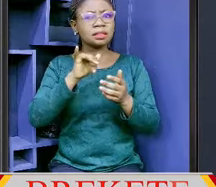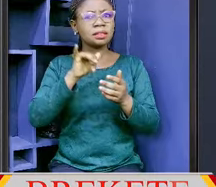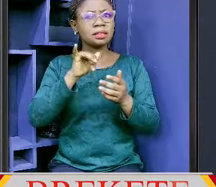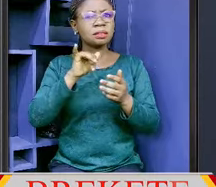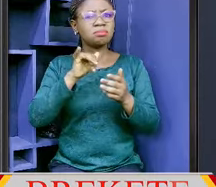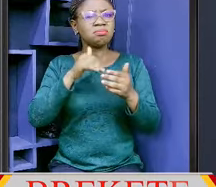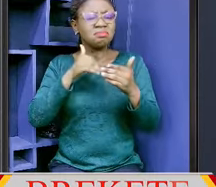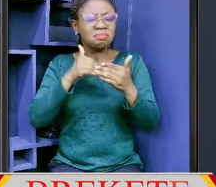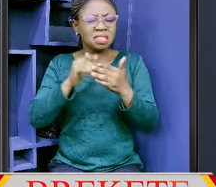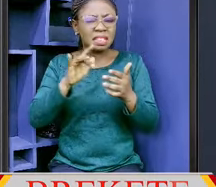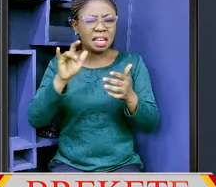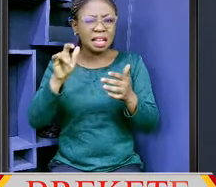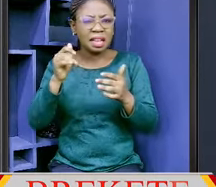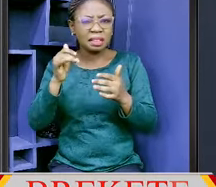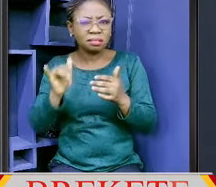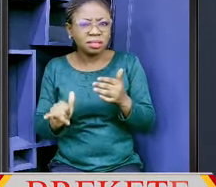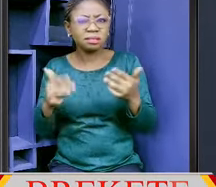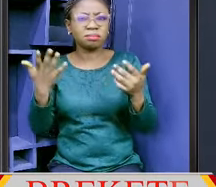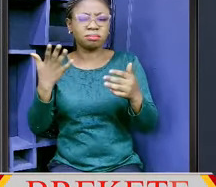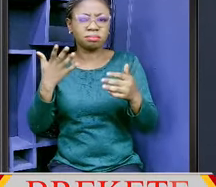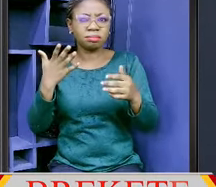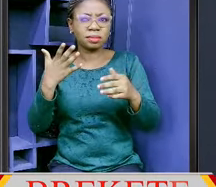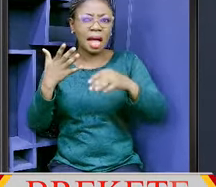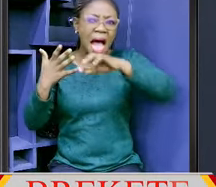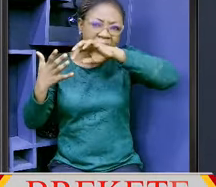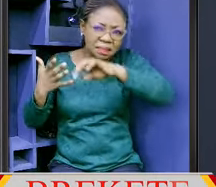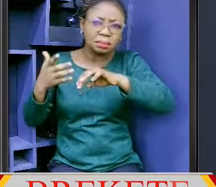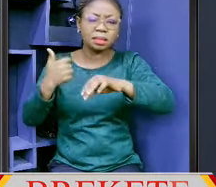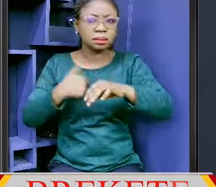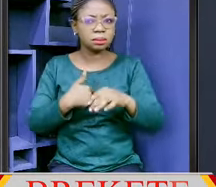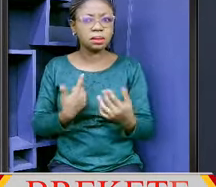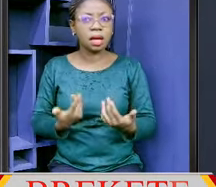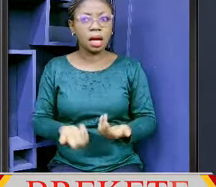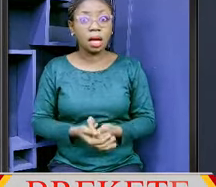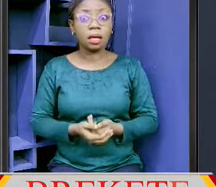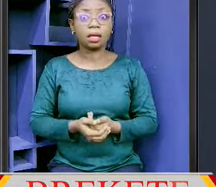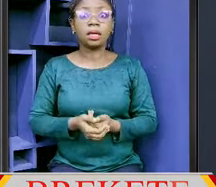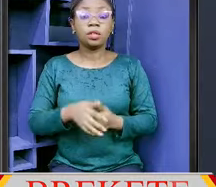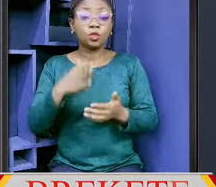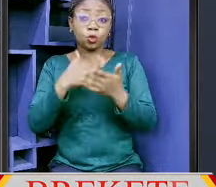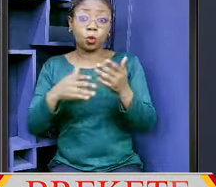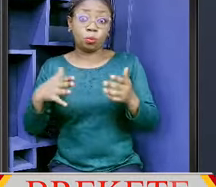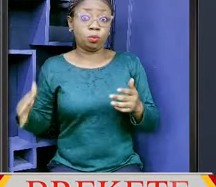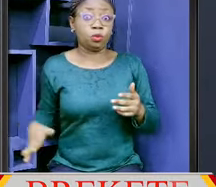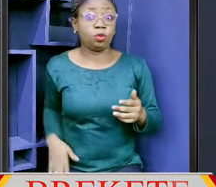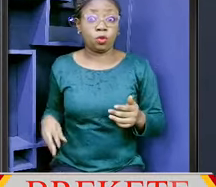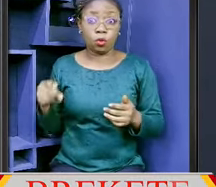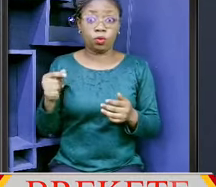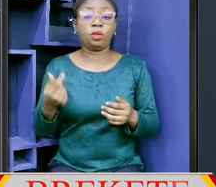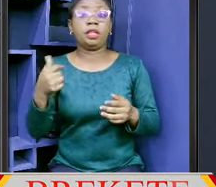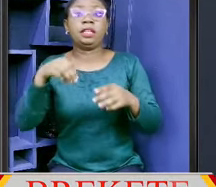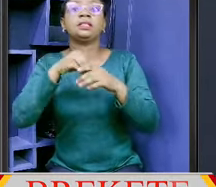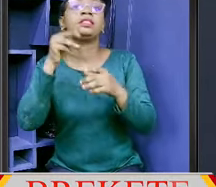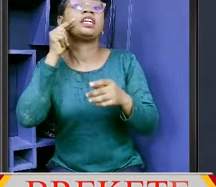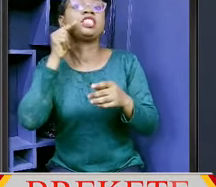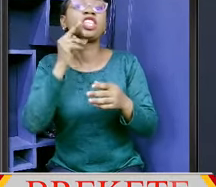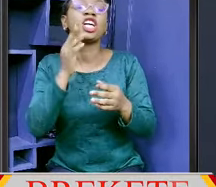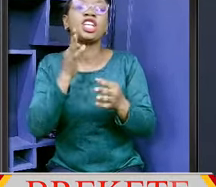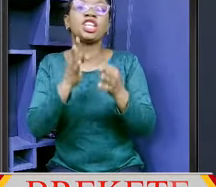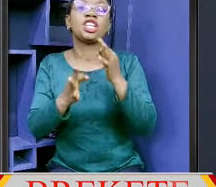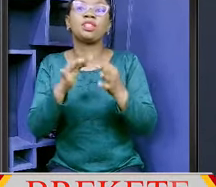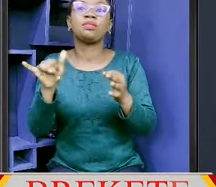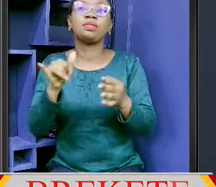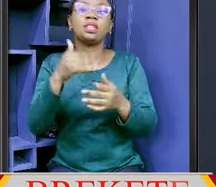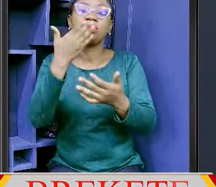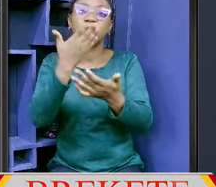You get some dogs where with the rear for Nigeria. They say if they reach how many years, 5 years or 6 years, say